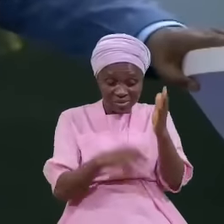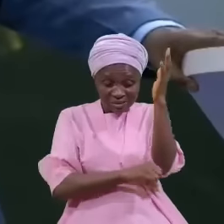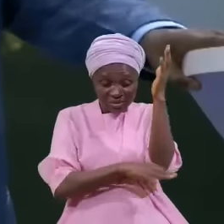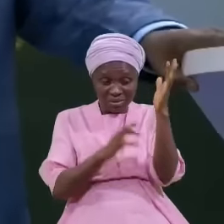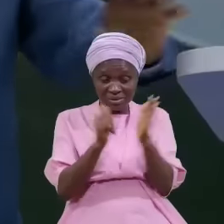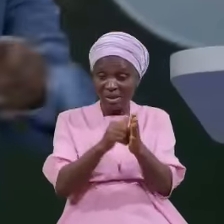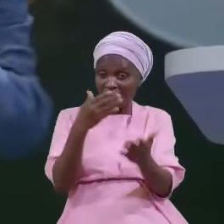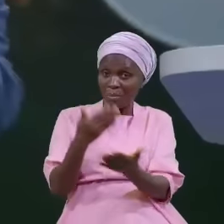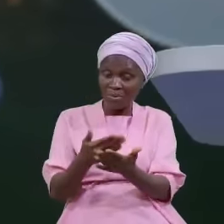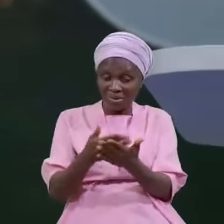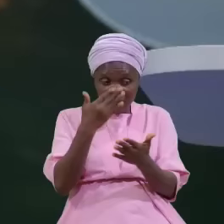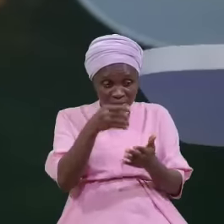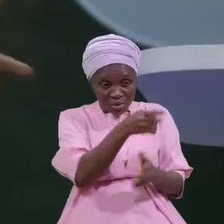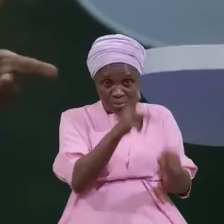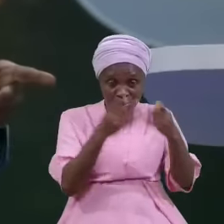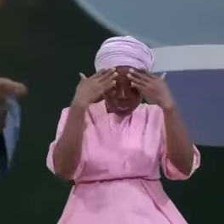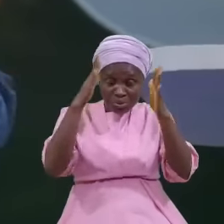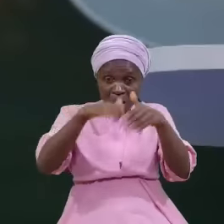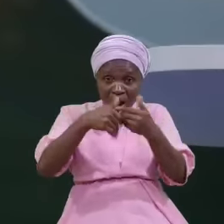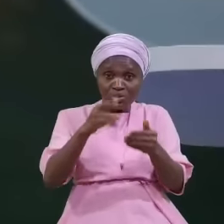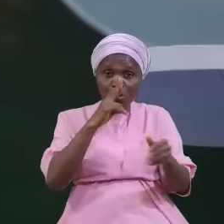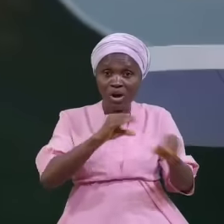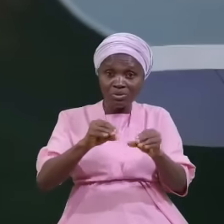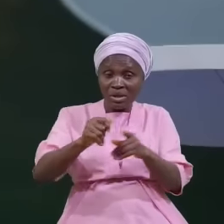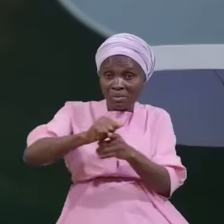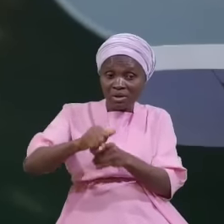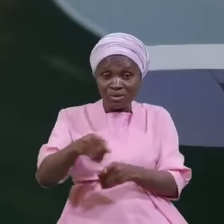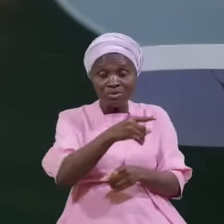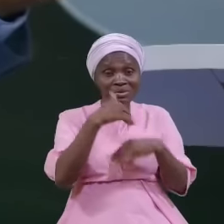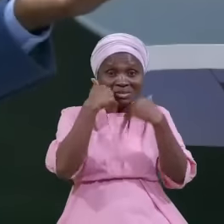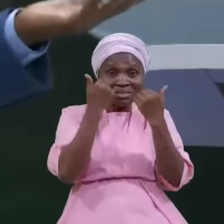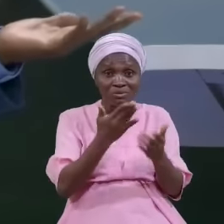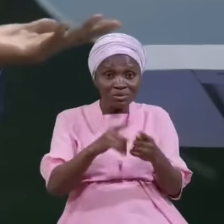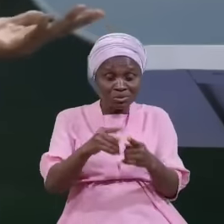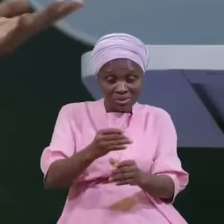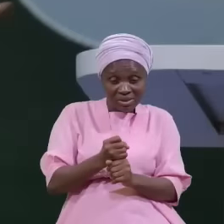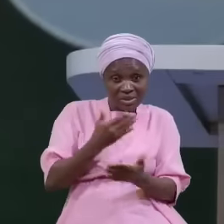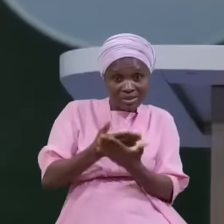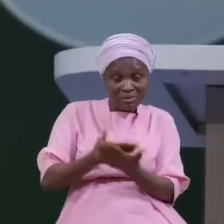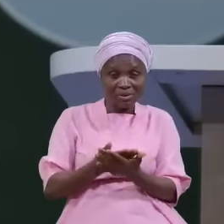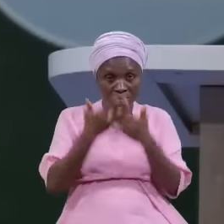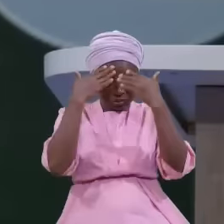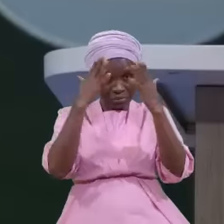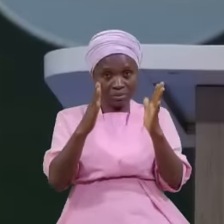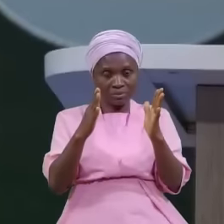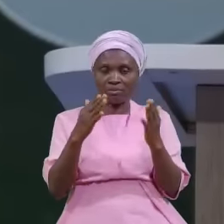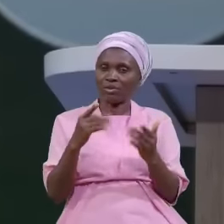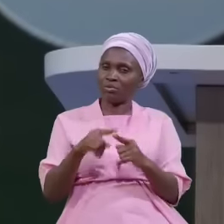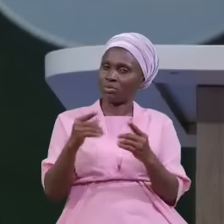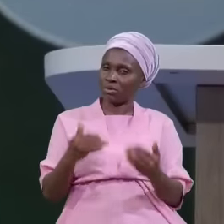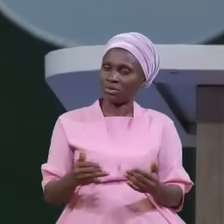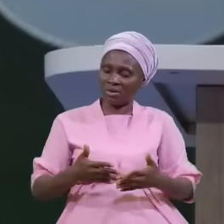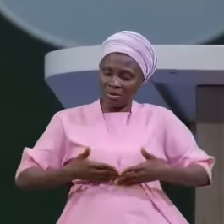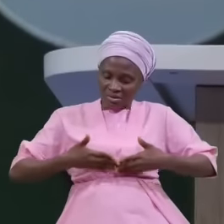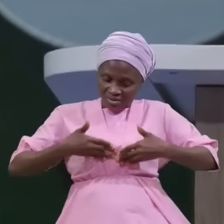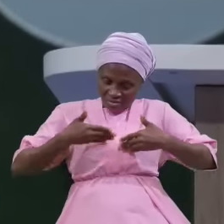you know, doing those shameful things to have the money. Now you confess, you forsake, and your